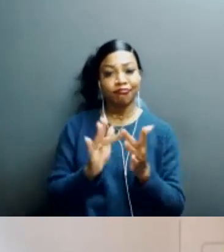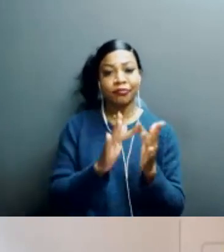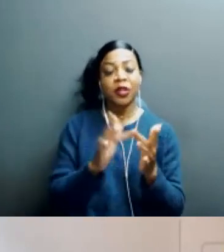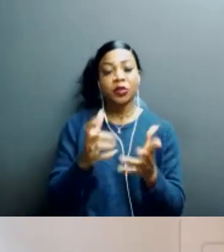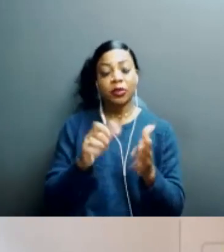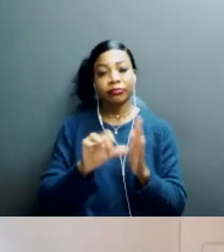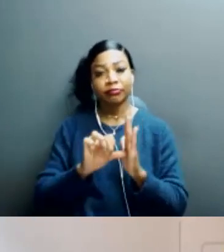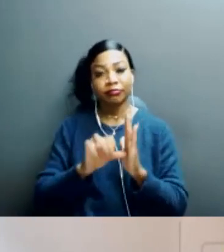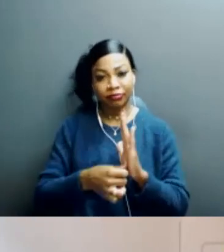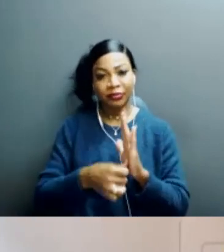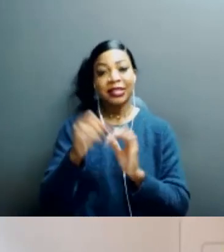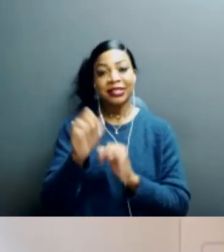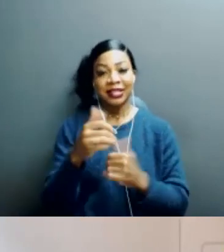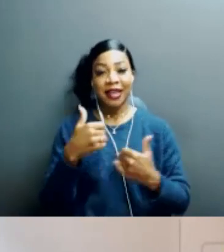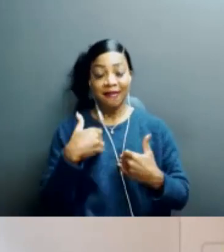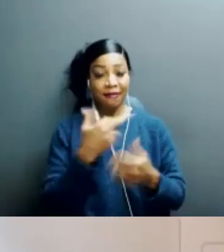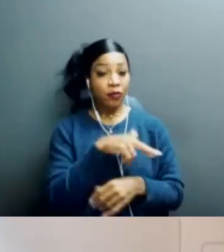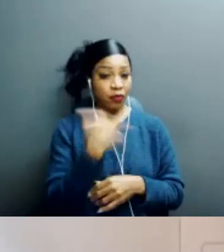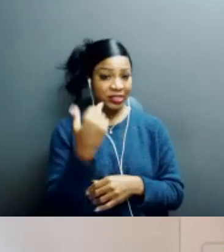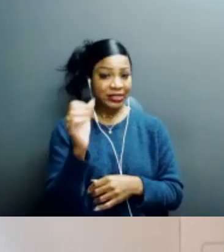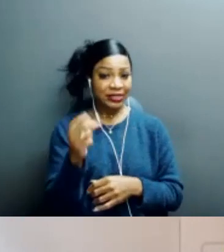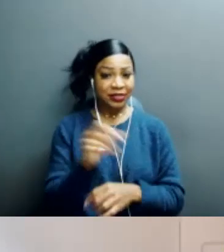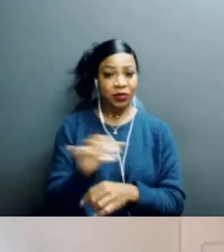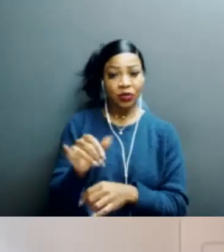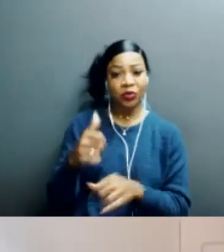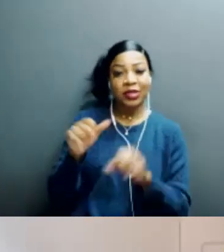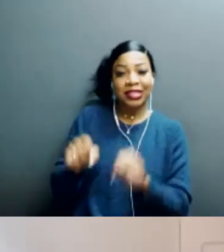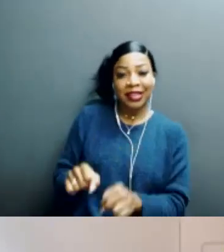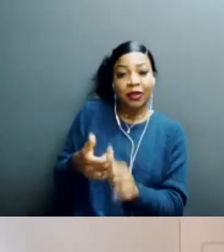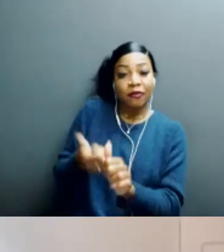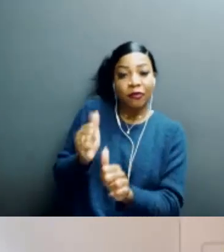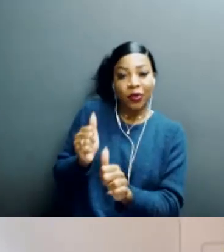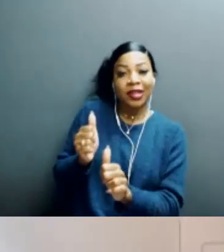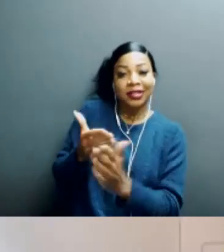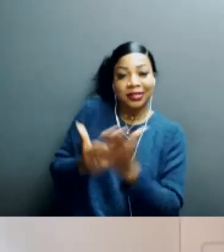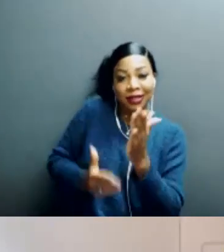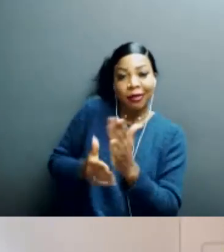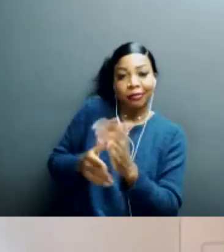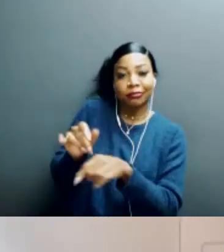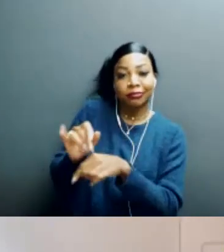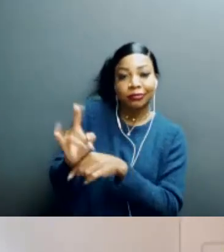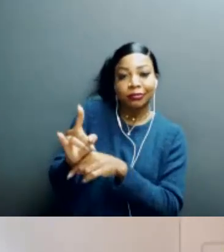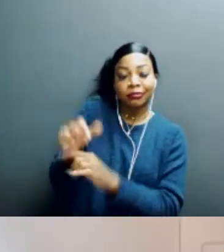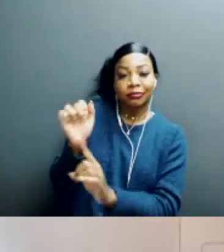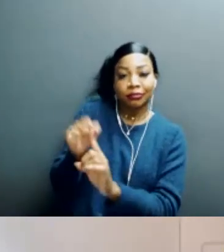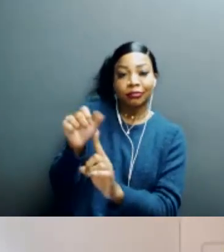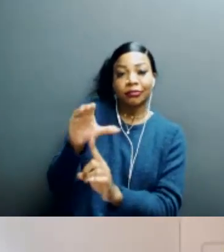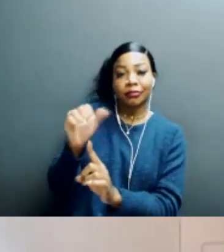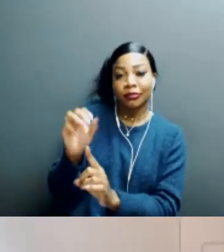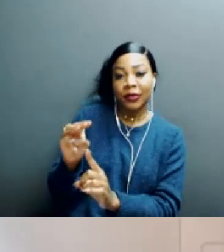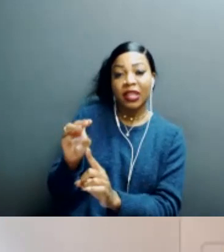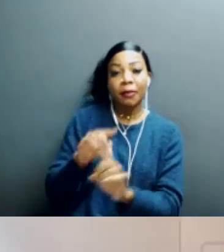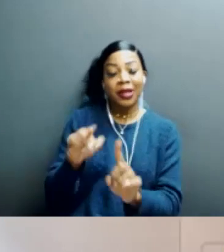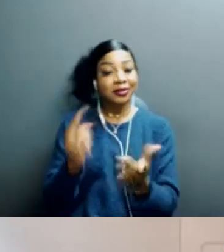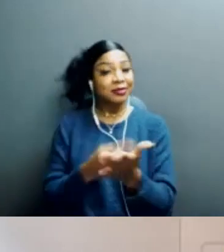emphasize is that like there are certainly risks and there are steps that you can take to avoid them but that um in an instance where you would have to completely wipe your